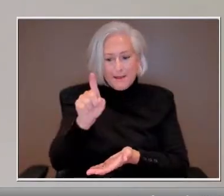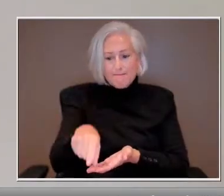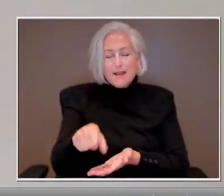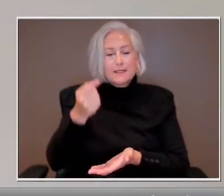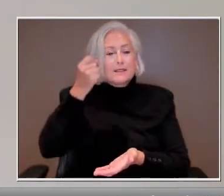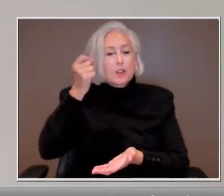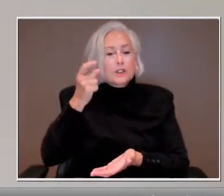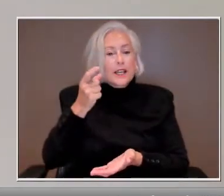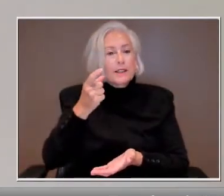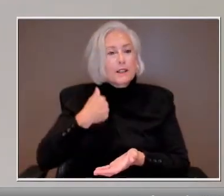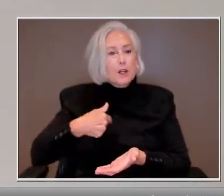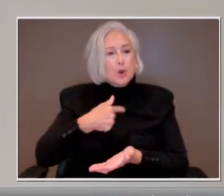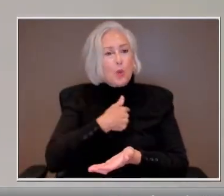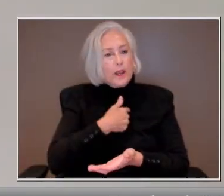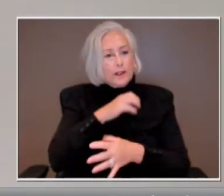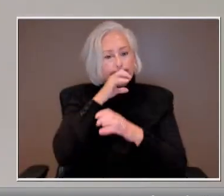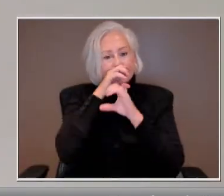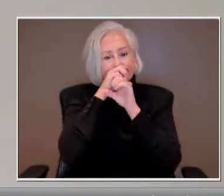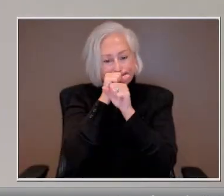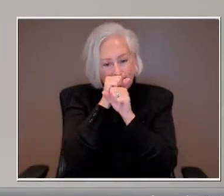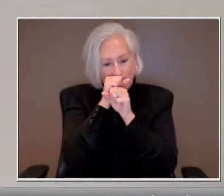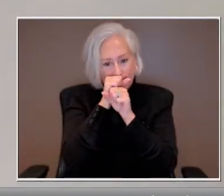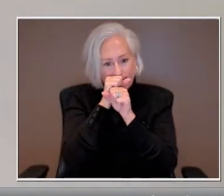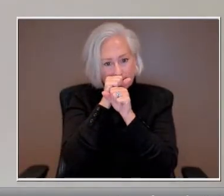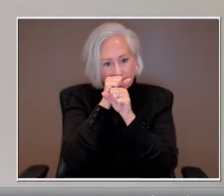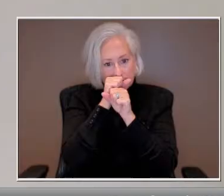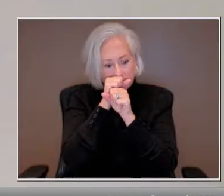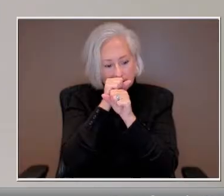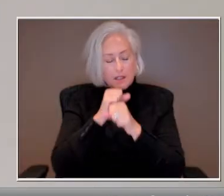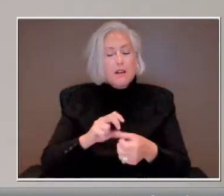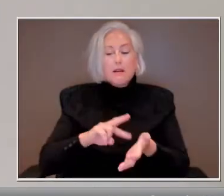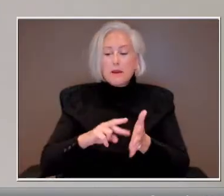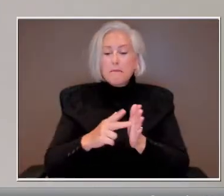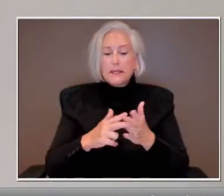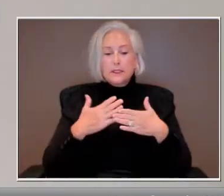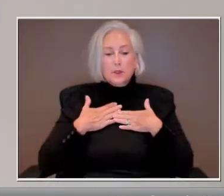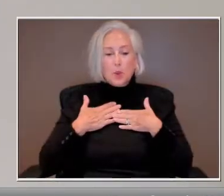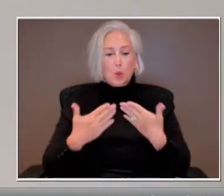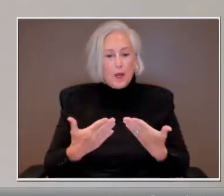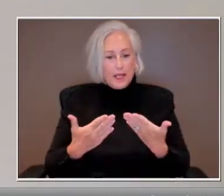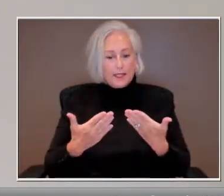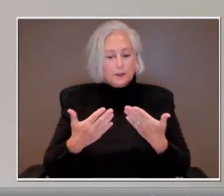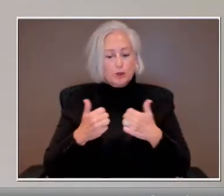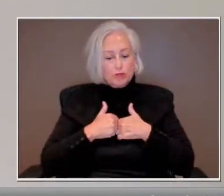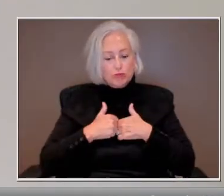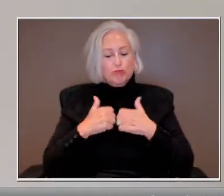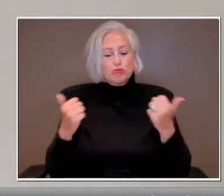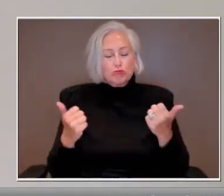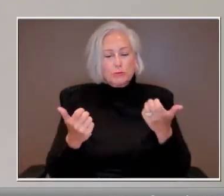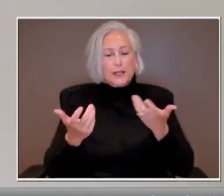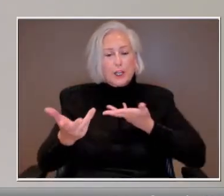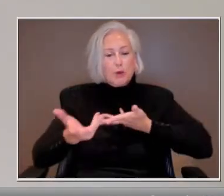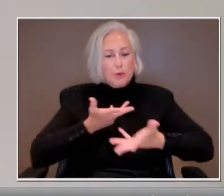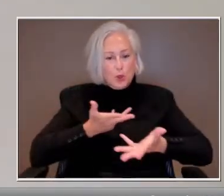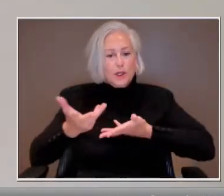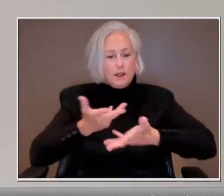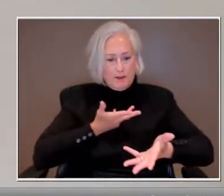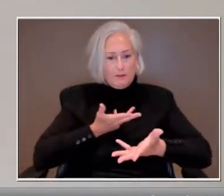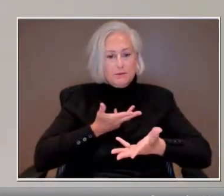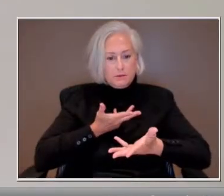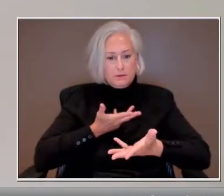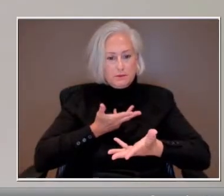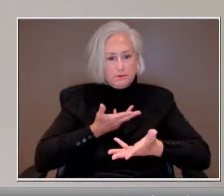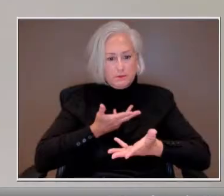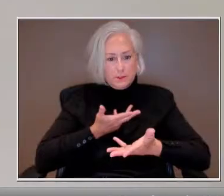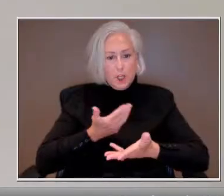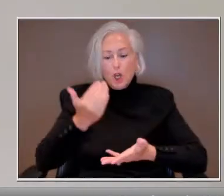privacy, and then it kind of allows them to have open communication and just knowing that I'm being